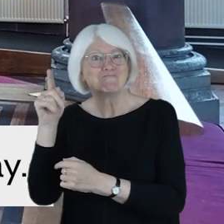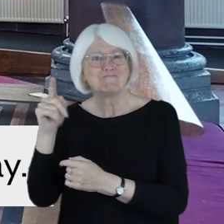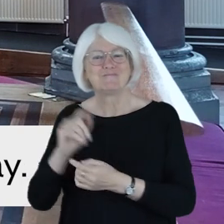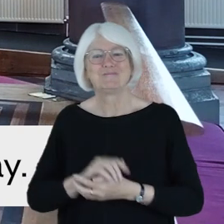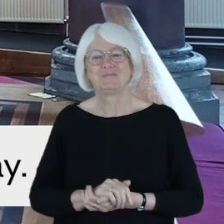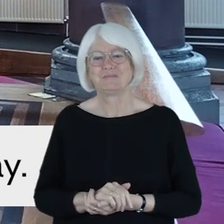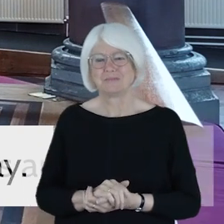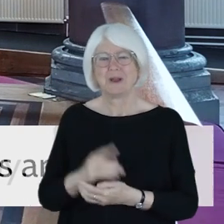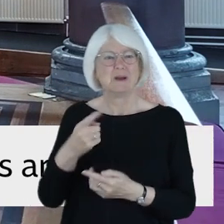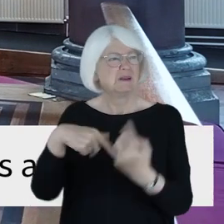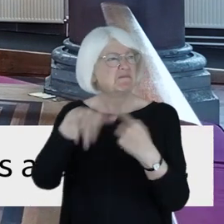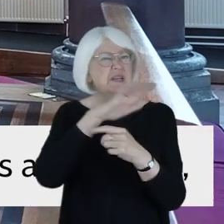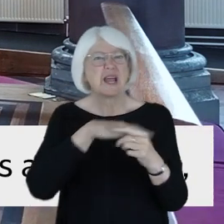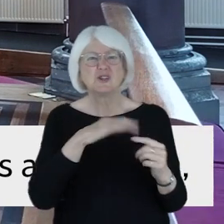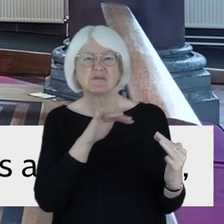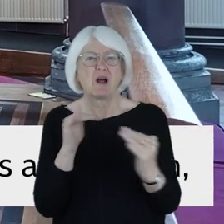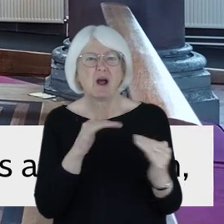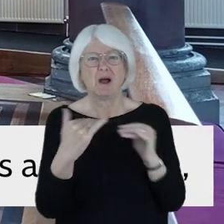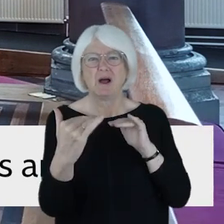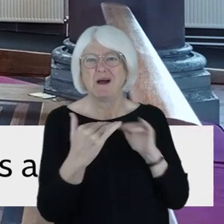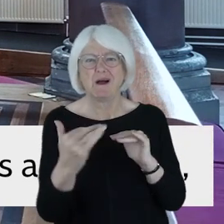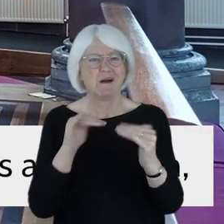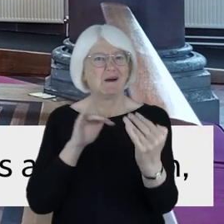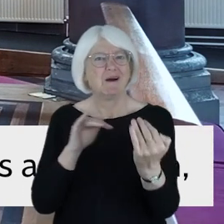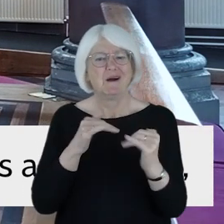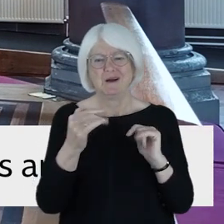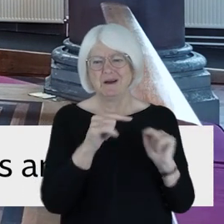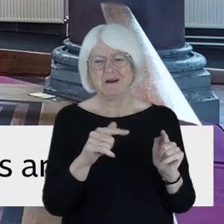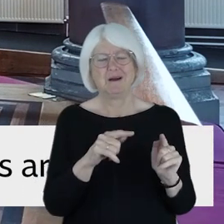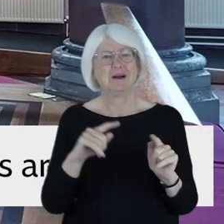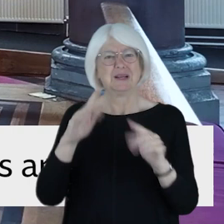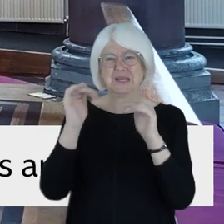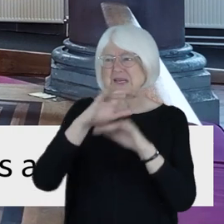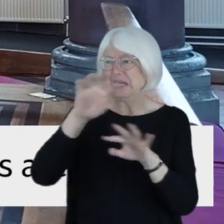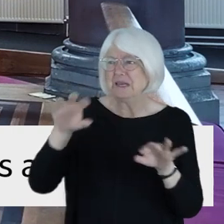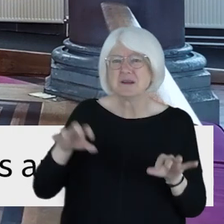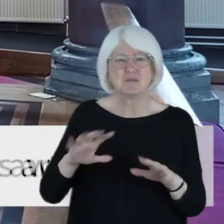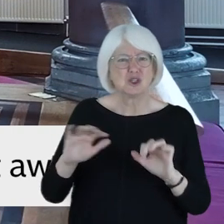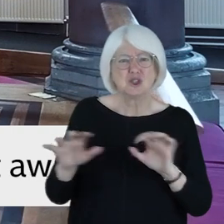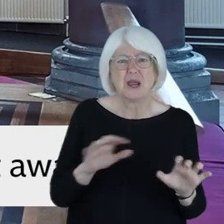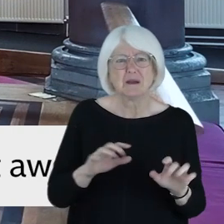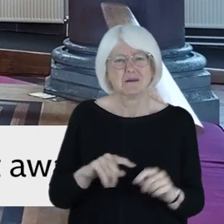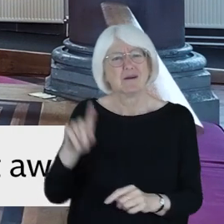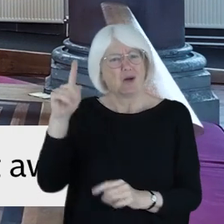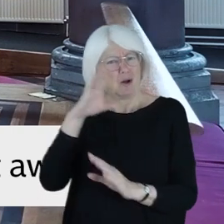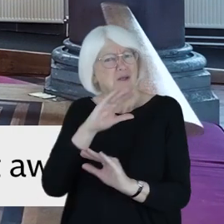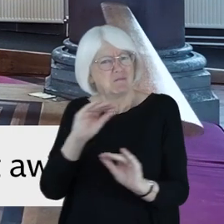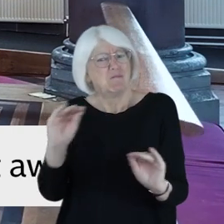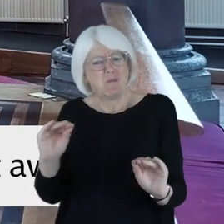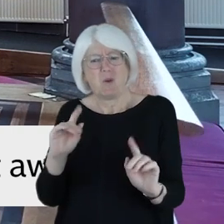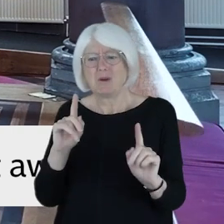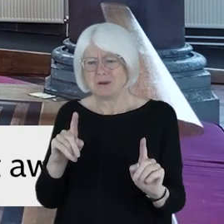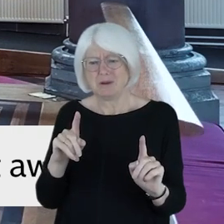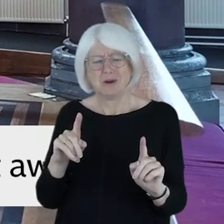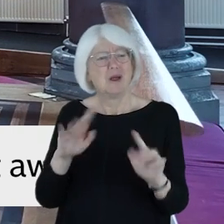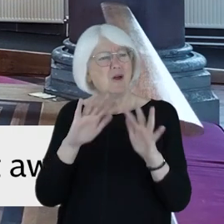break of day. The nations make much ado, and the kingdoms are shaken. God God has spoken,